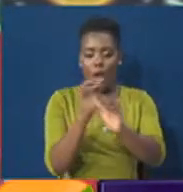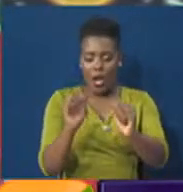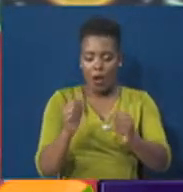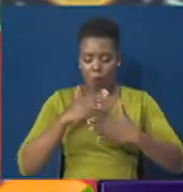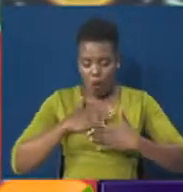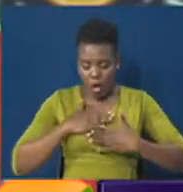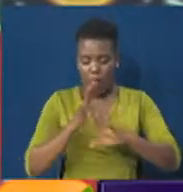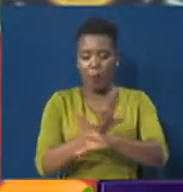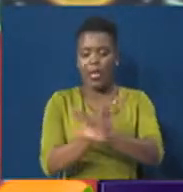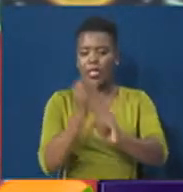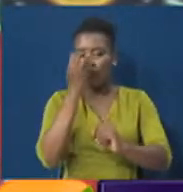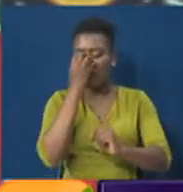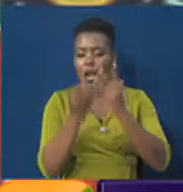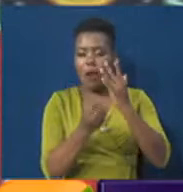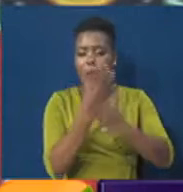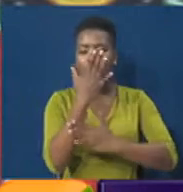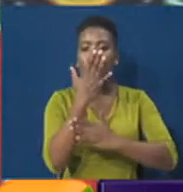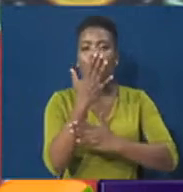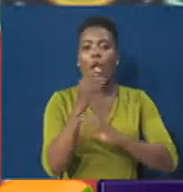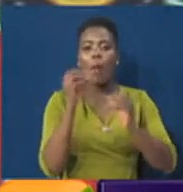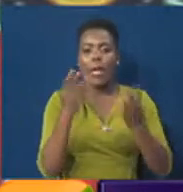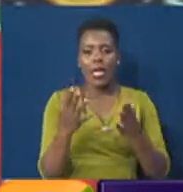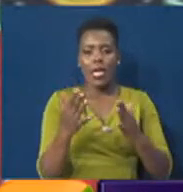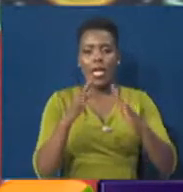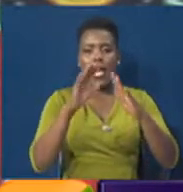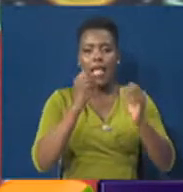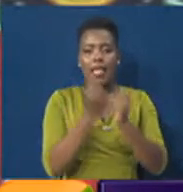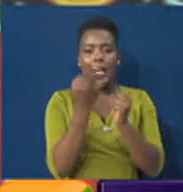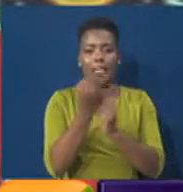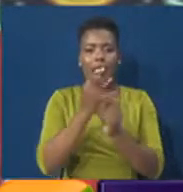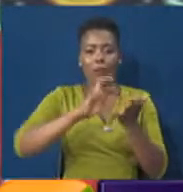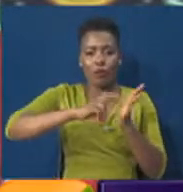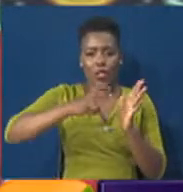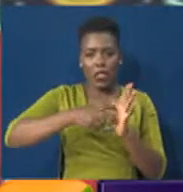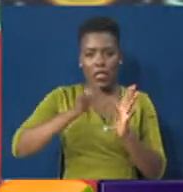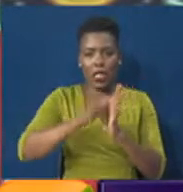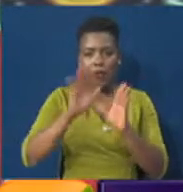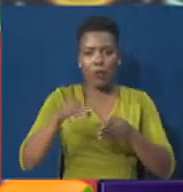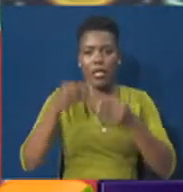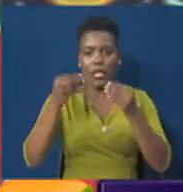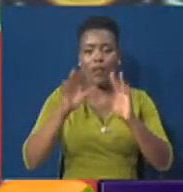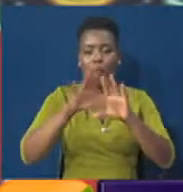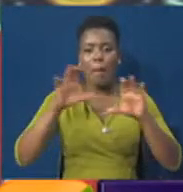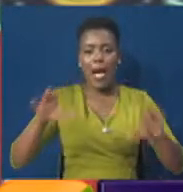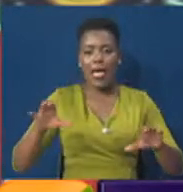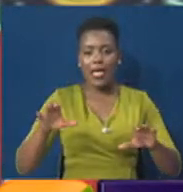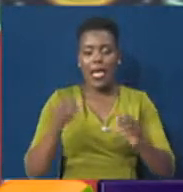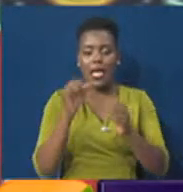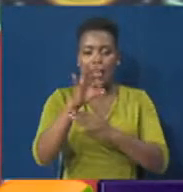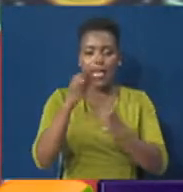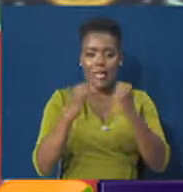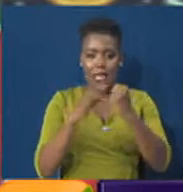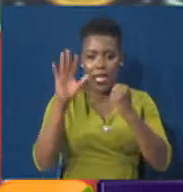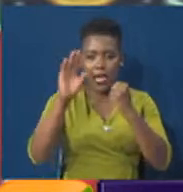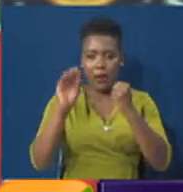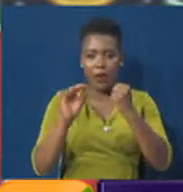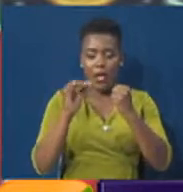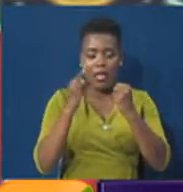launched 13 projects that will give to the market